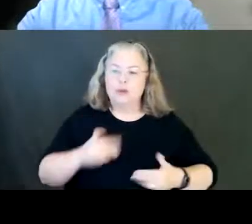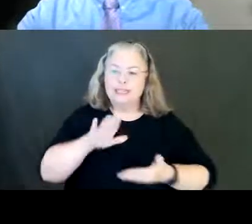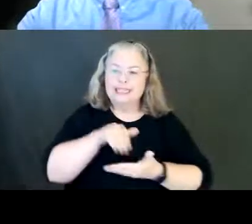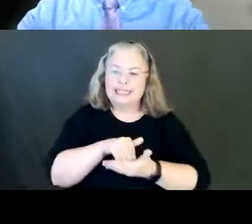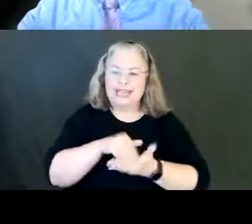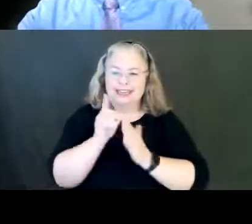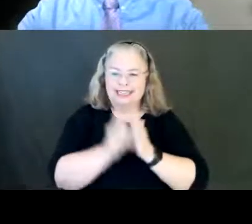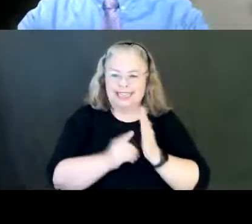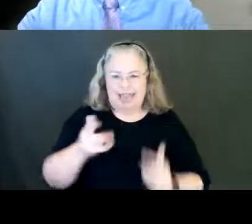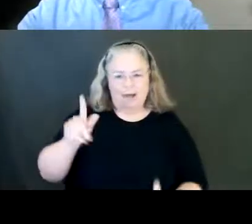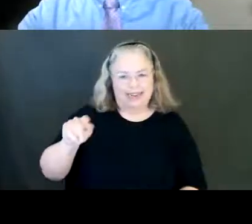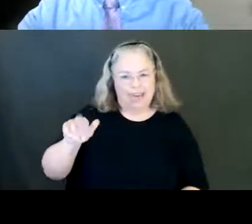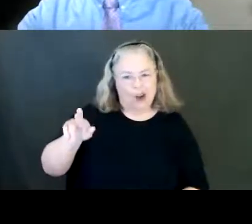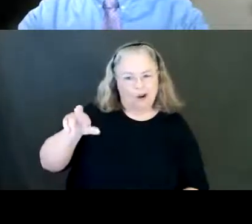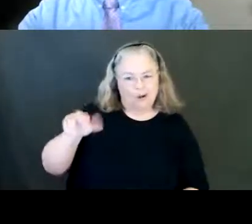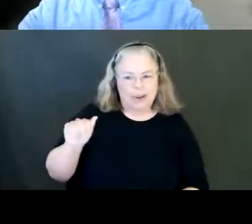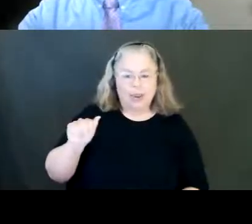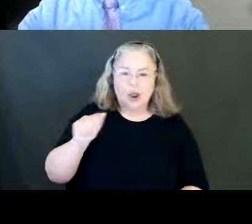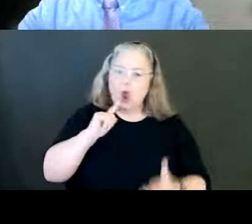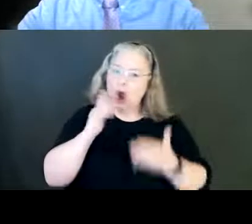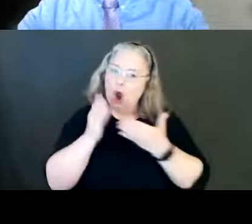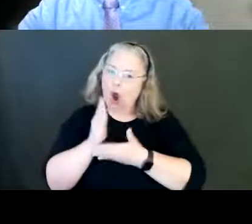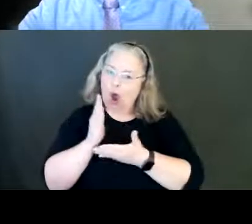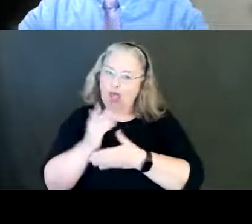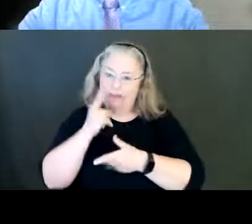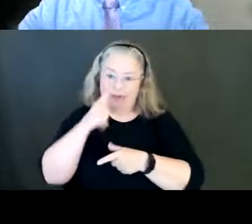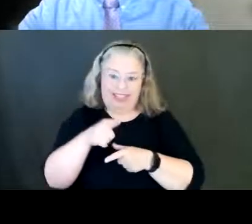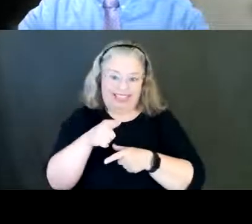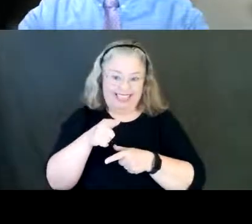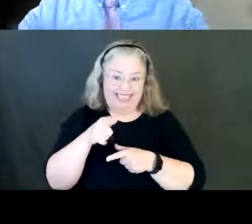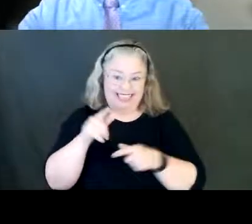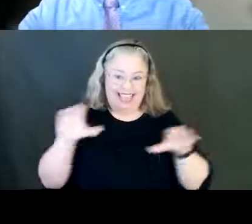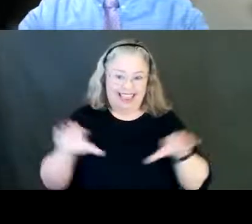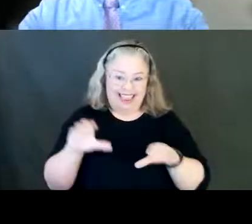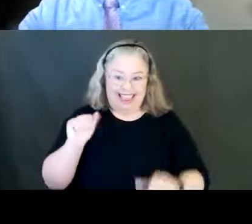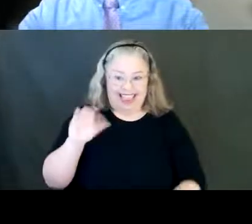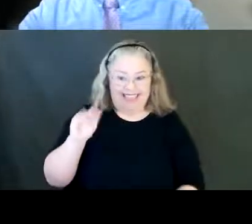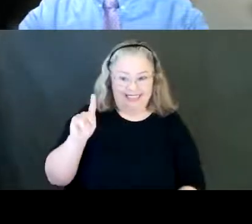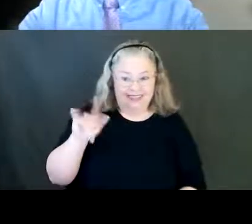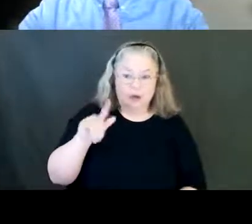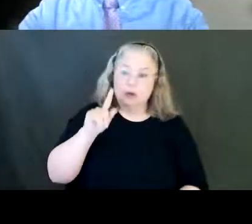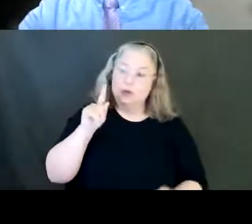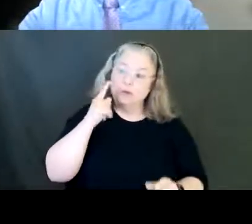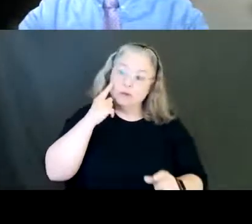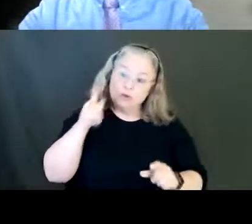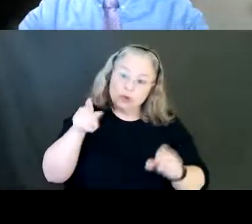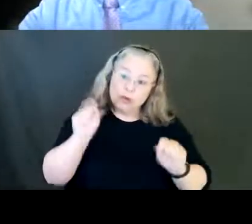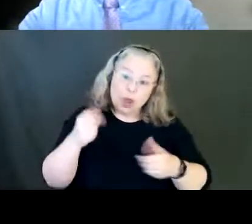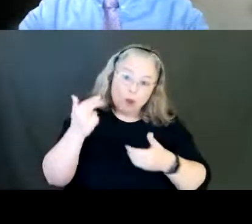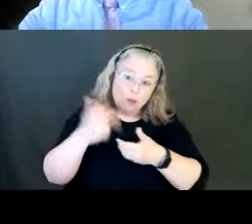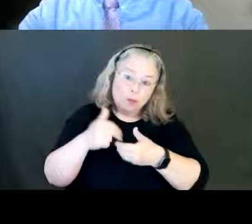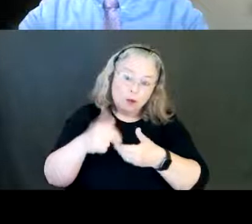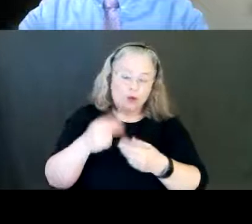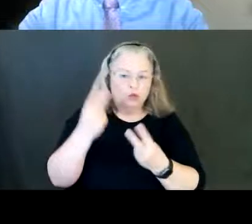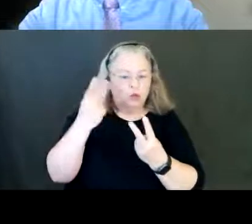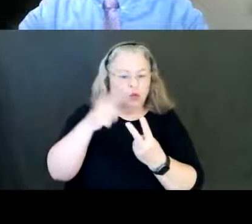Thanks, Brandon. All right, so for this activity, in order to participate, there's a couple different